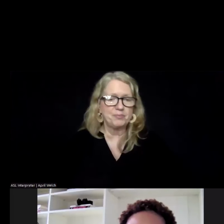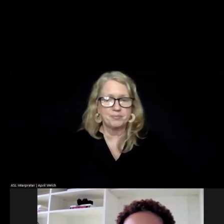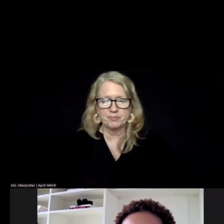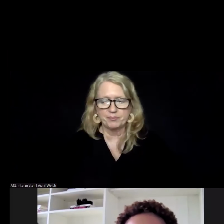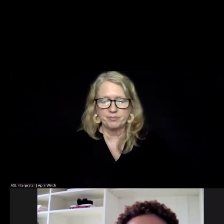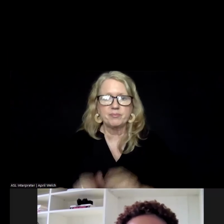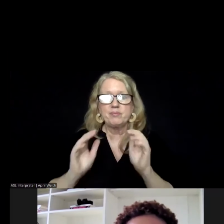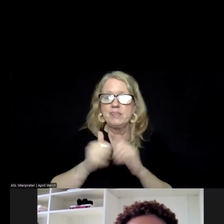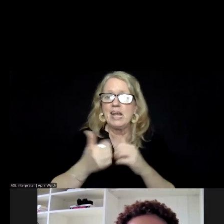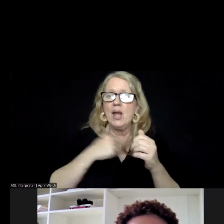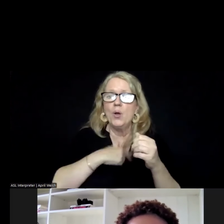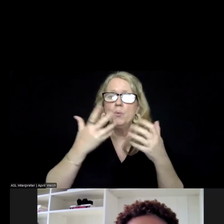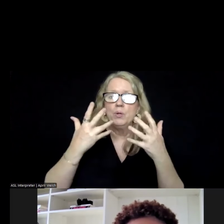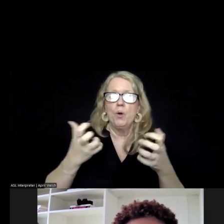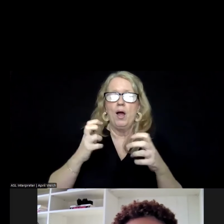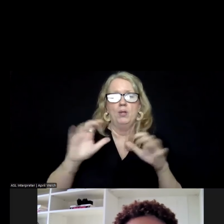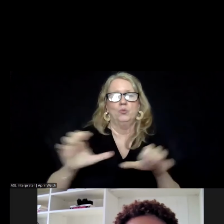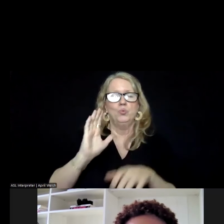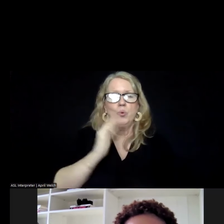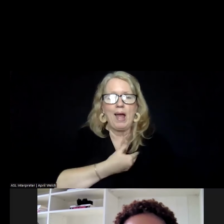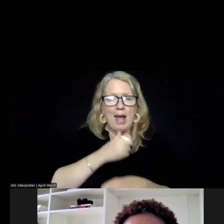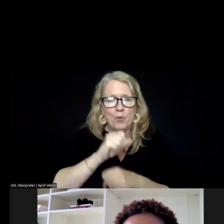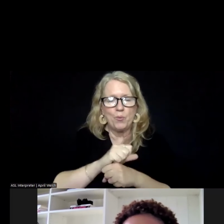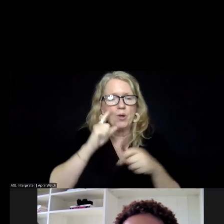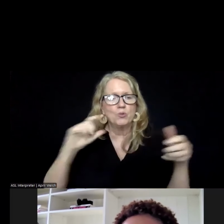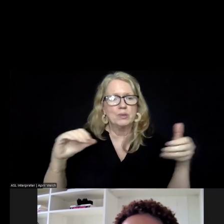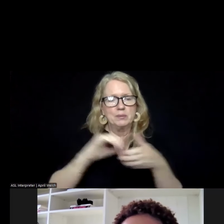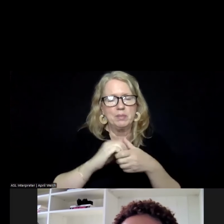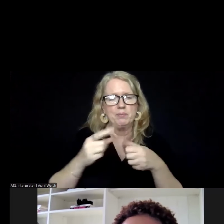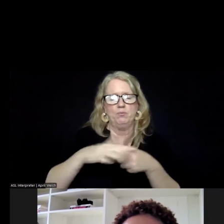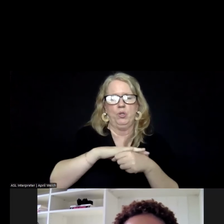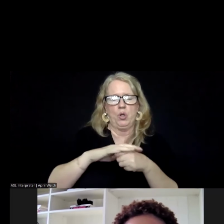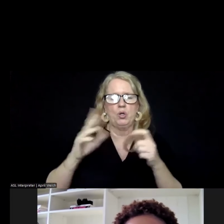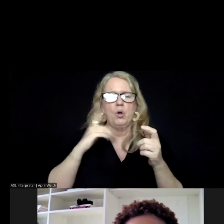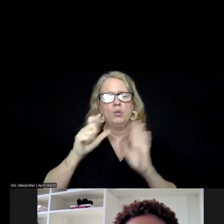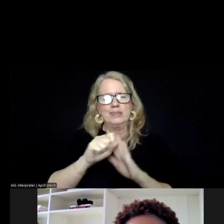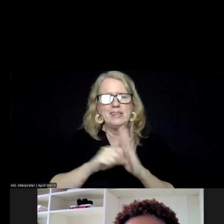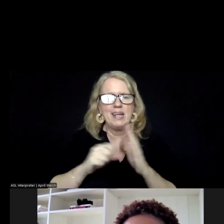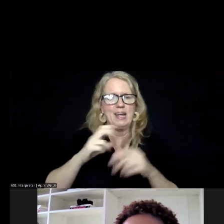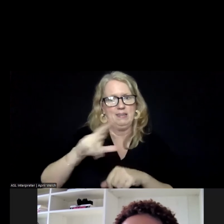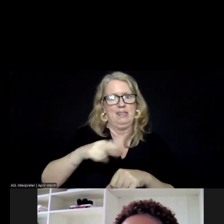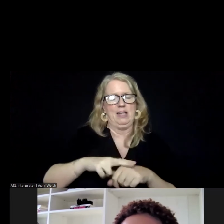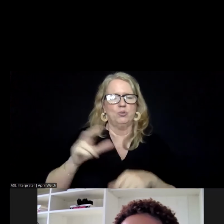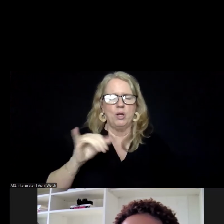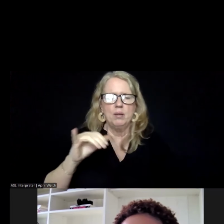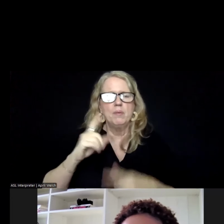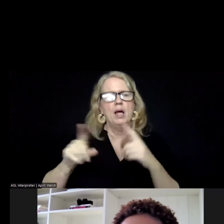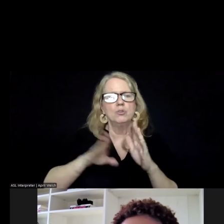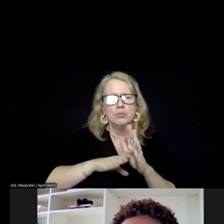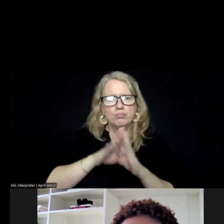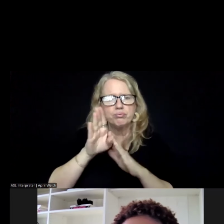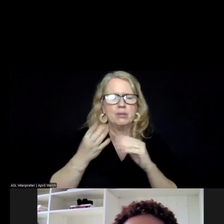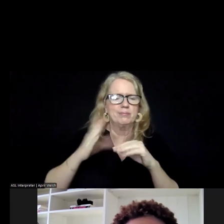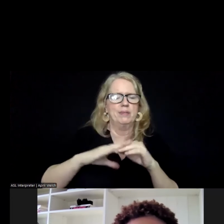And the way we want to do our work is to collaborate with local, state, and national partners, not only to accelerate the implementation of